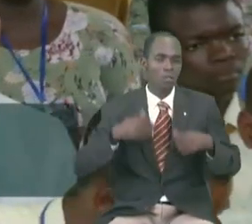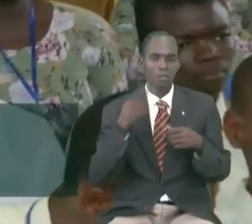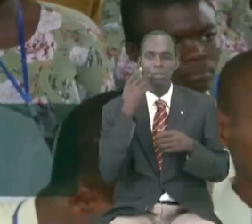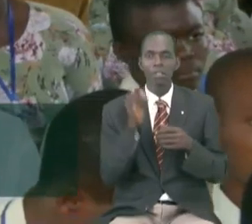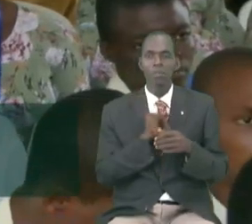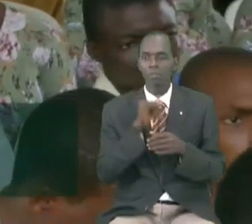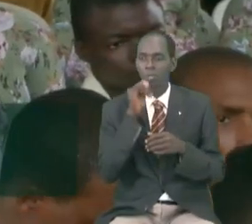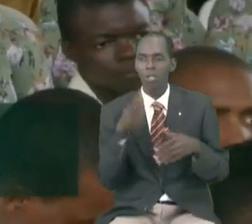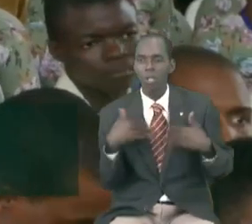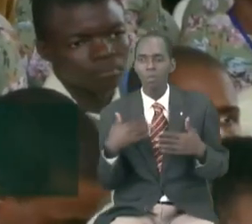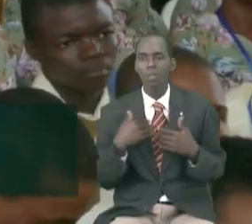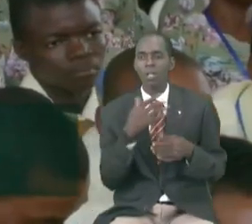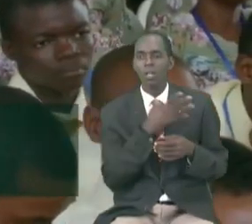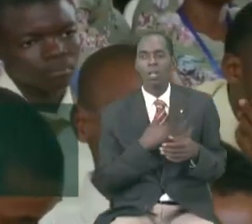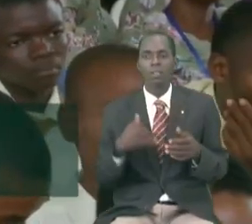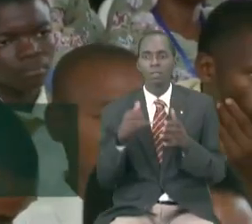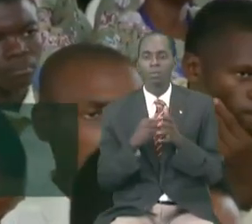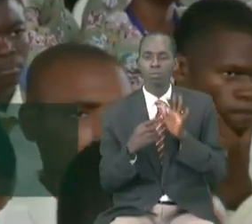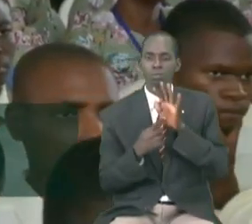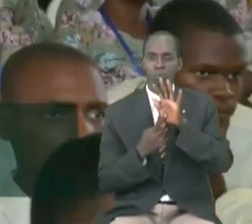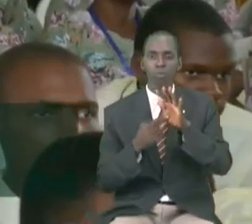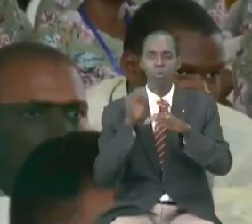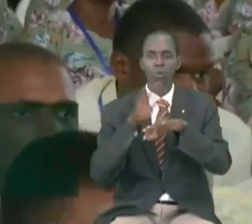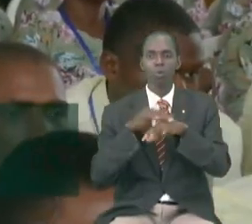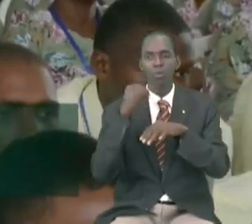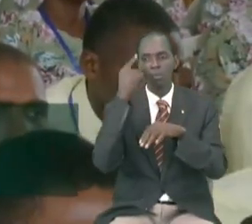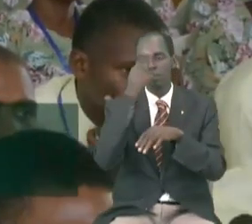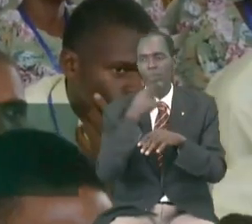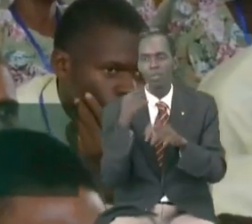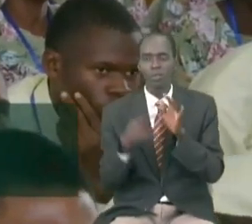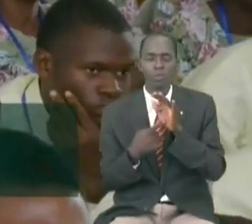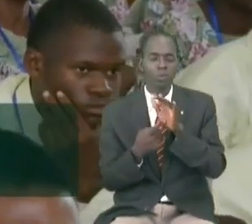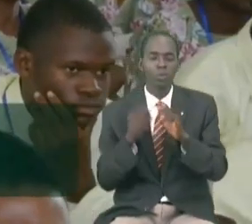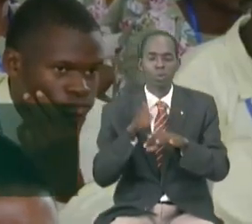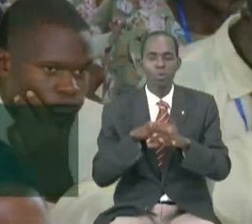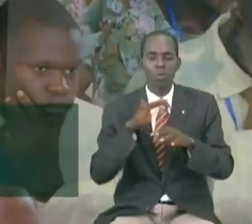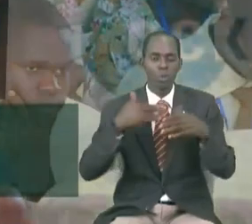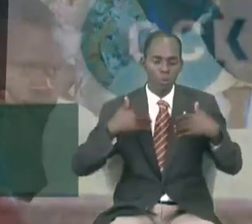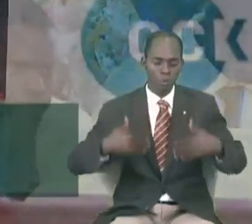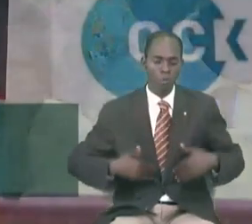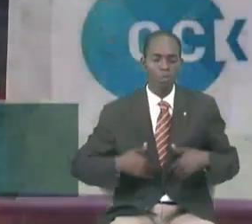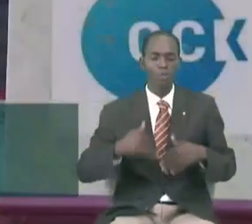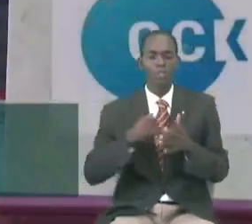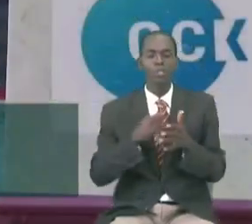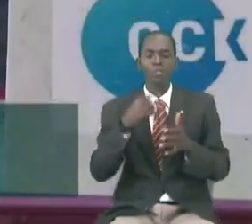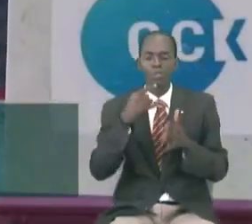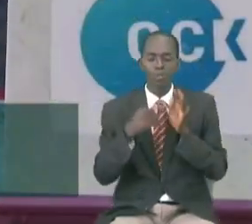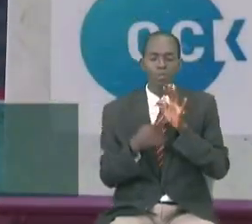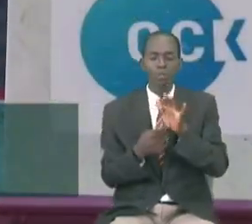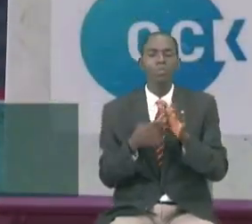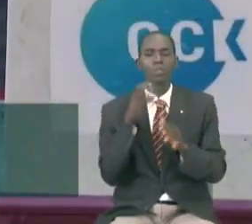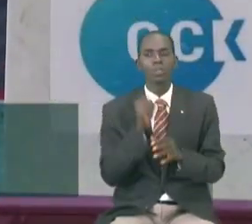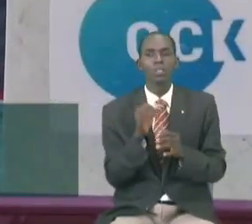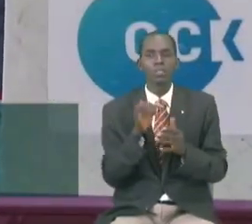physique. Anger, anger, anger. He wants us to be sanctified. We're saved when we confess our sins unto